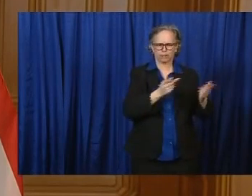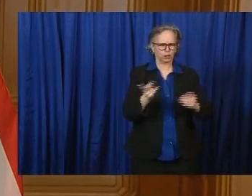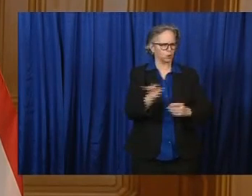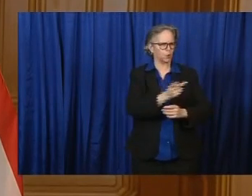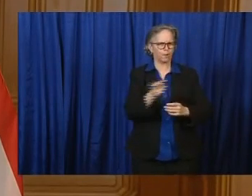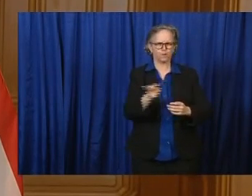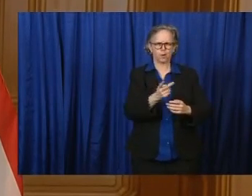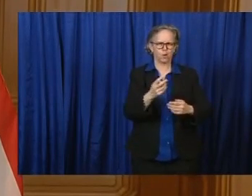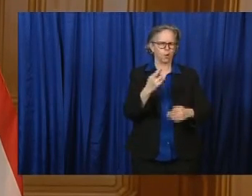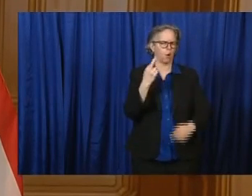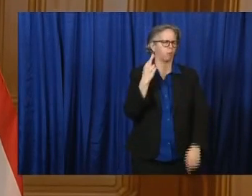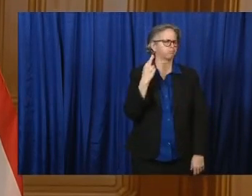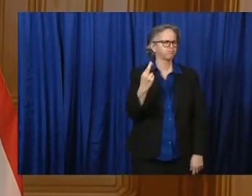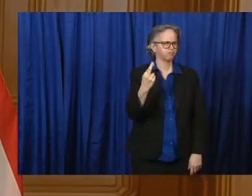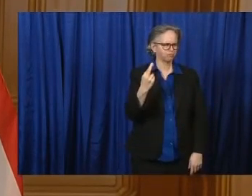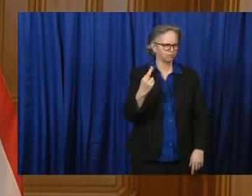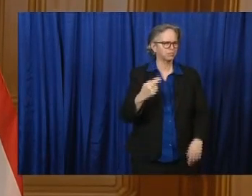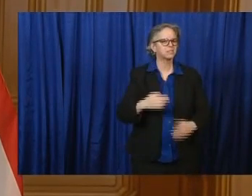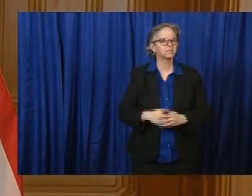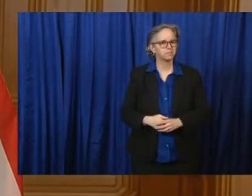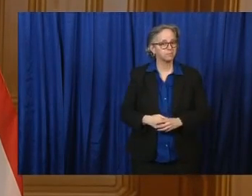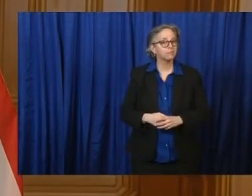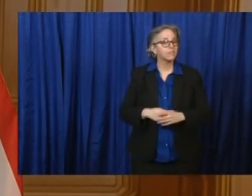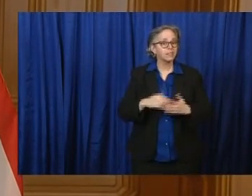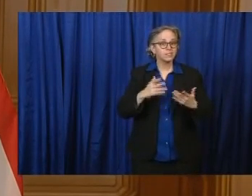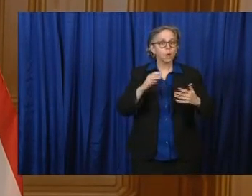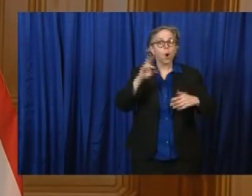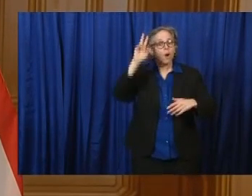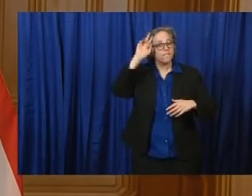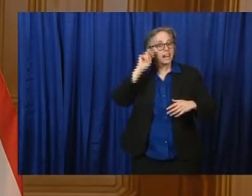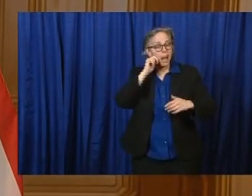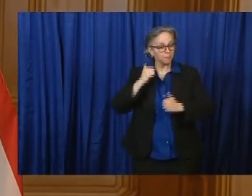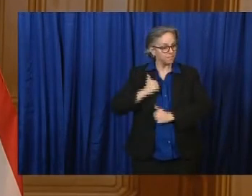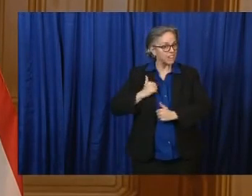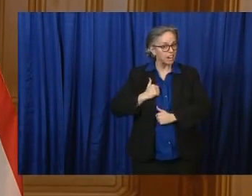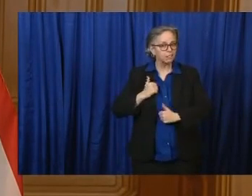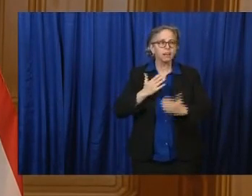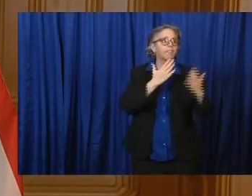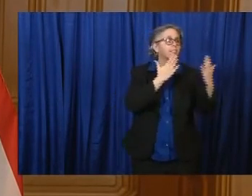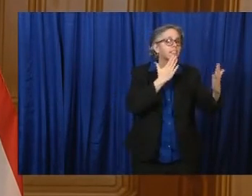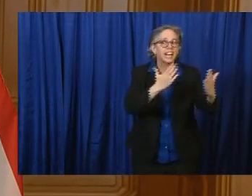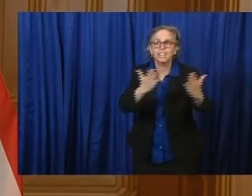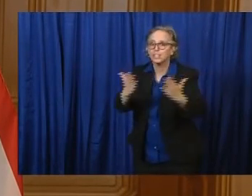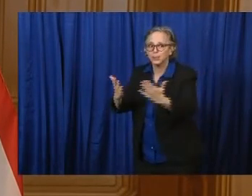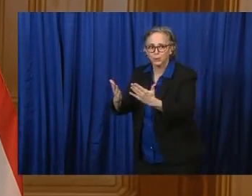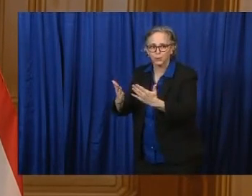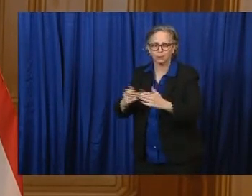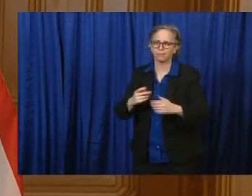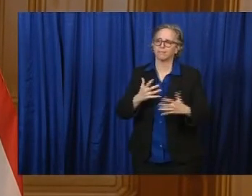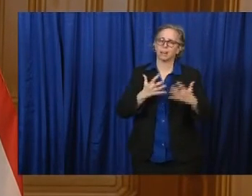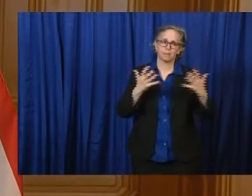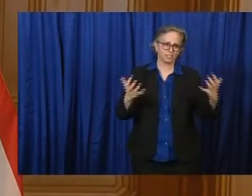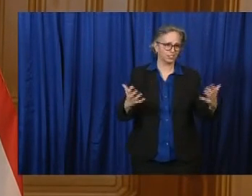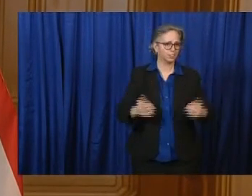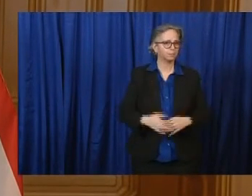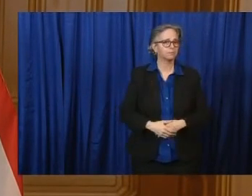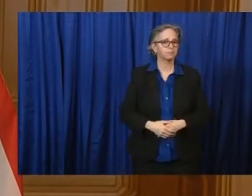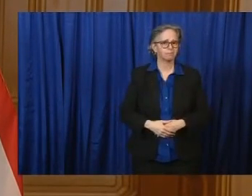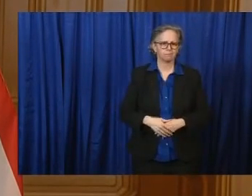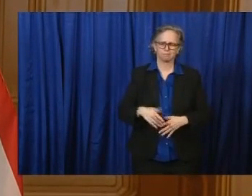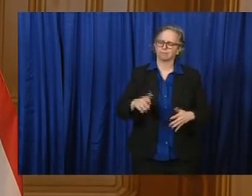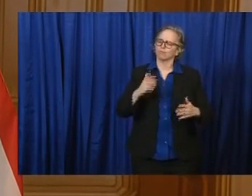great friends. But to all the Vietnam veterans, thank you so very, very much for your service. We're all very, very